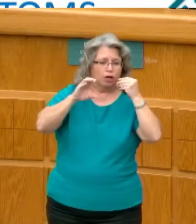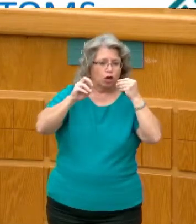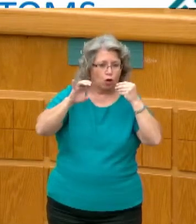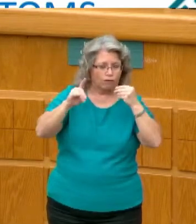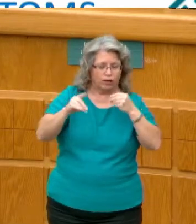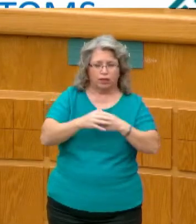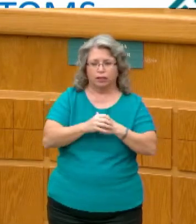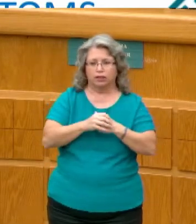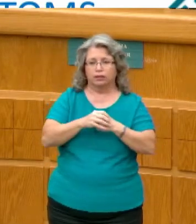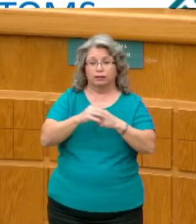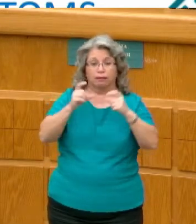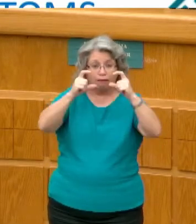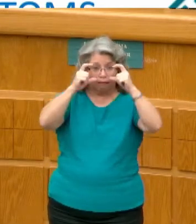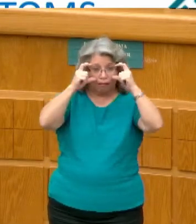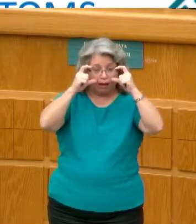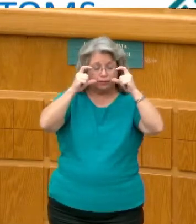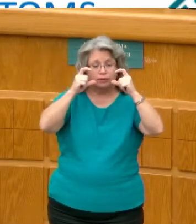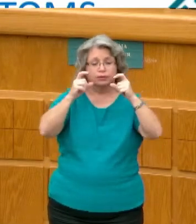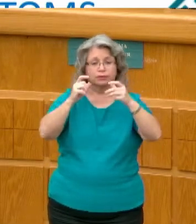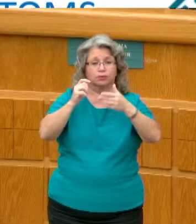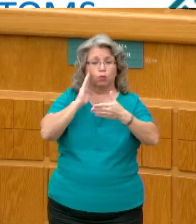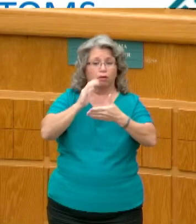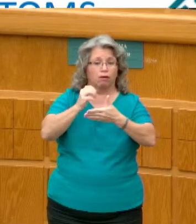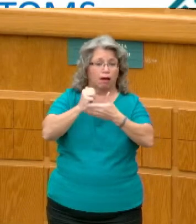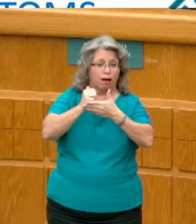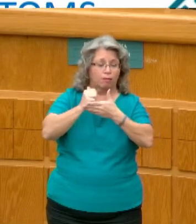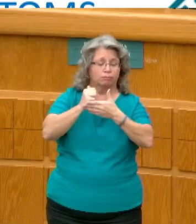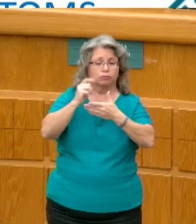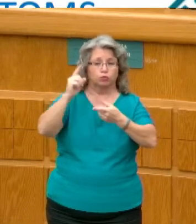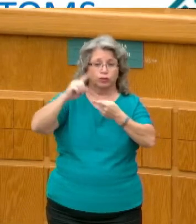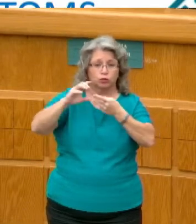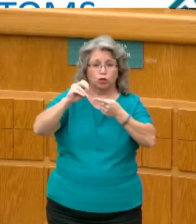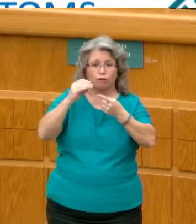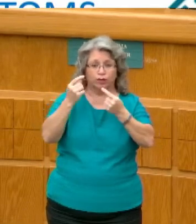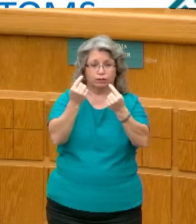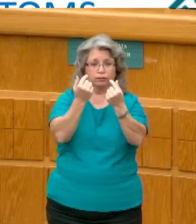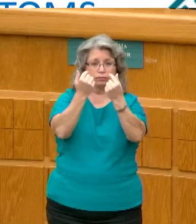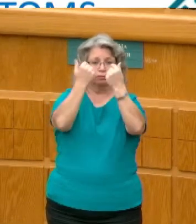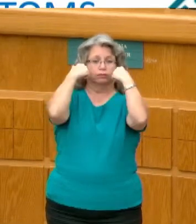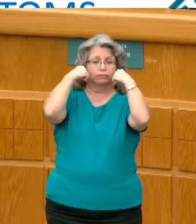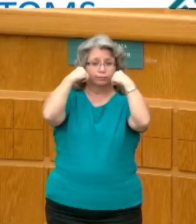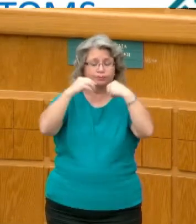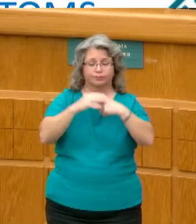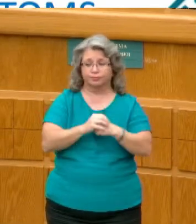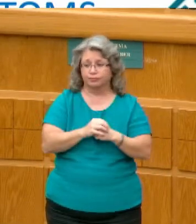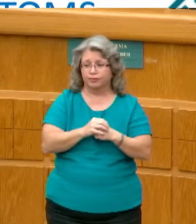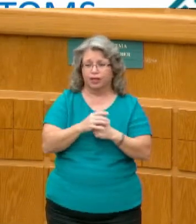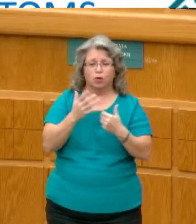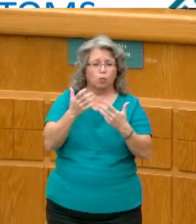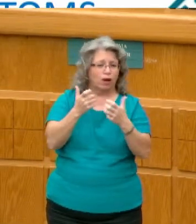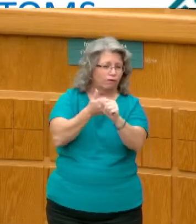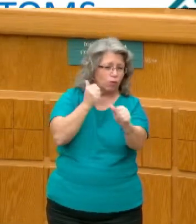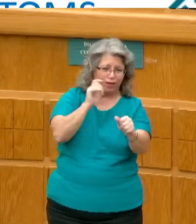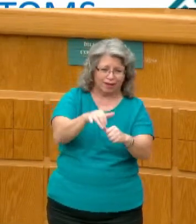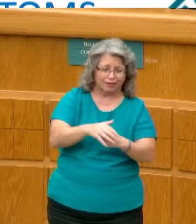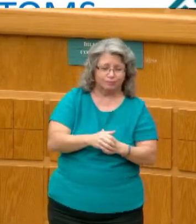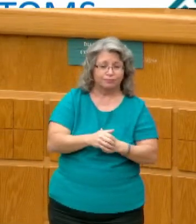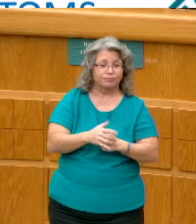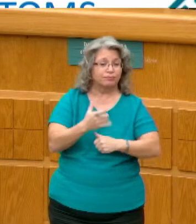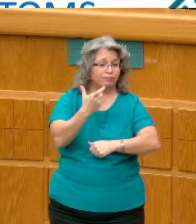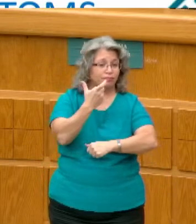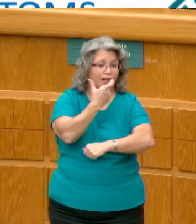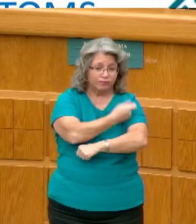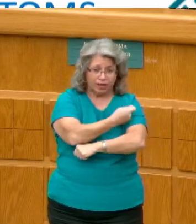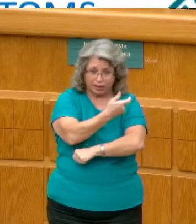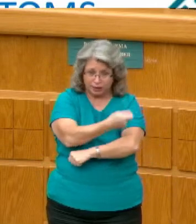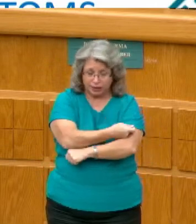COVID being introduced to your body through your eye. And you just want to try to avoid those situations. Vaccination. I